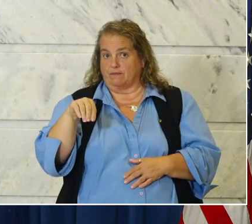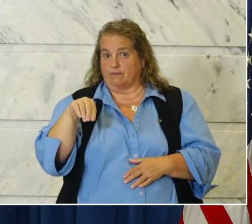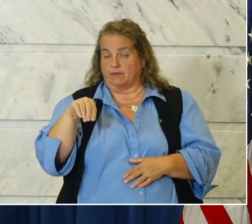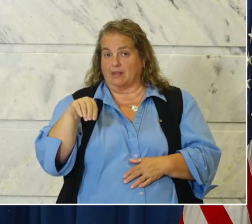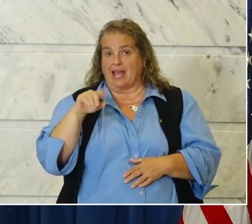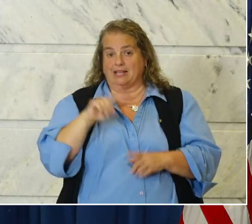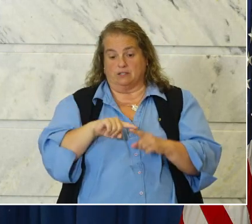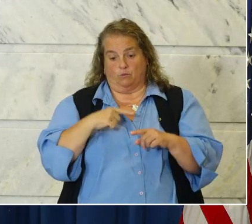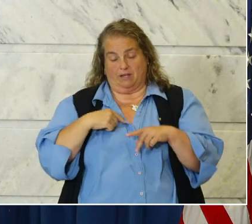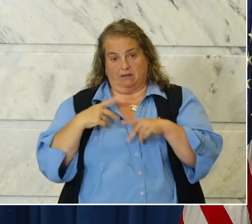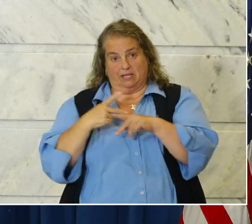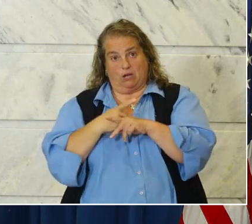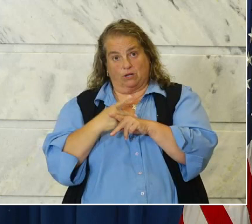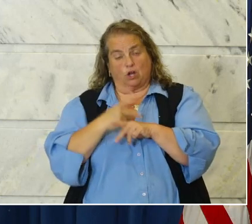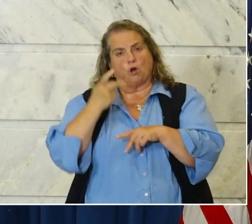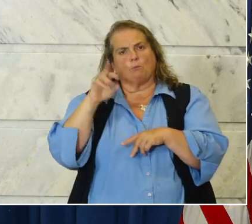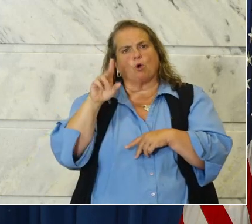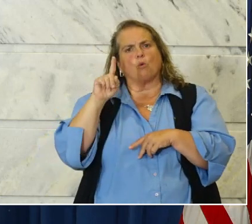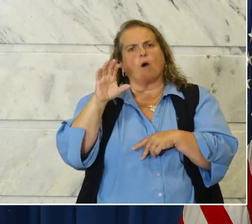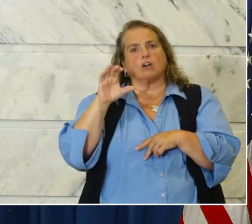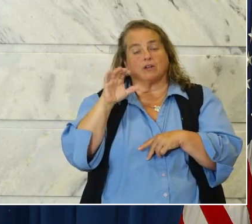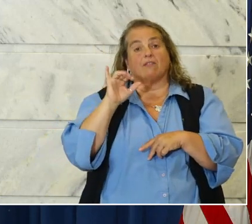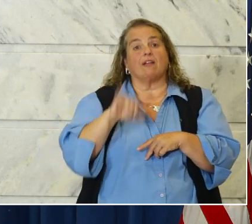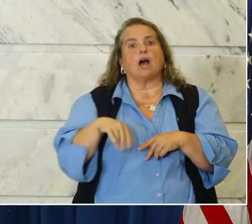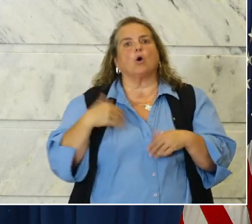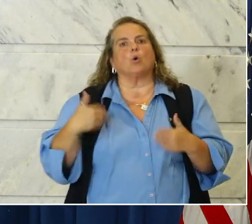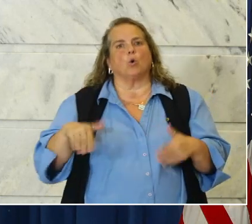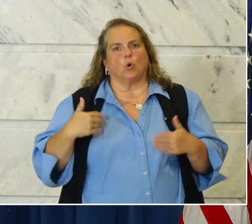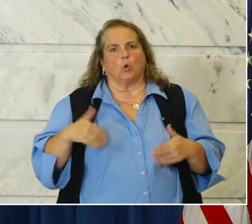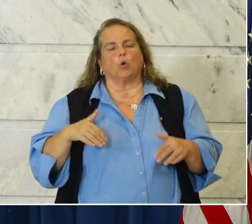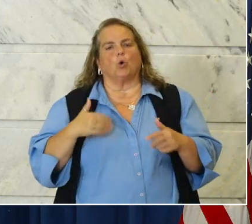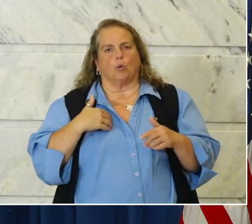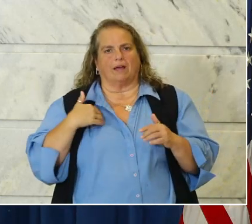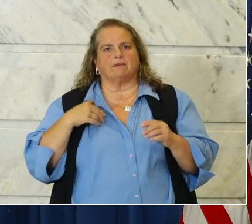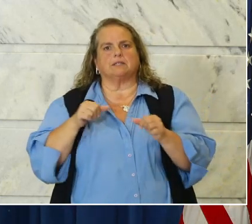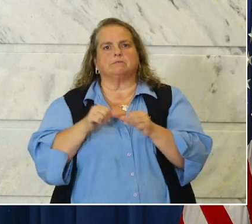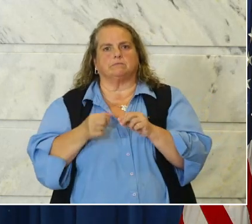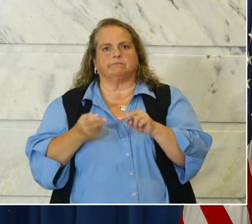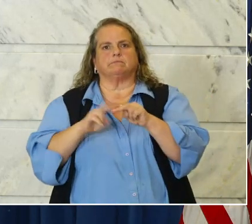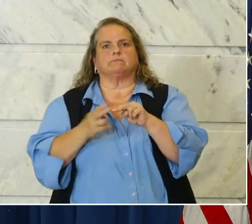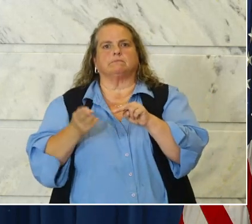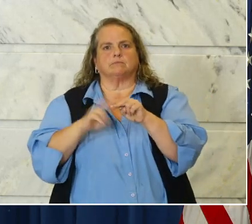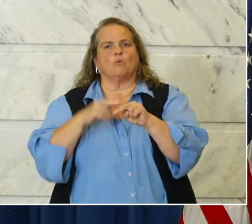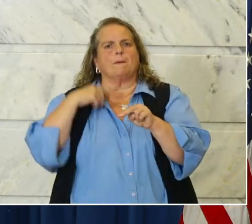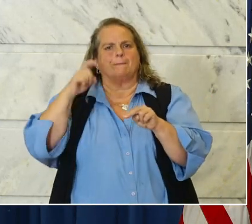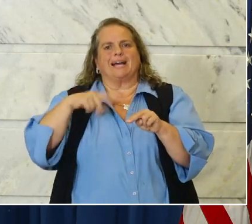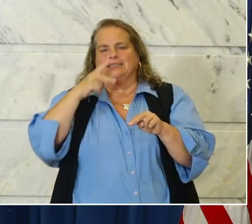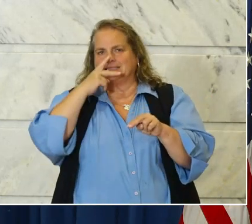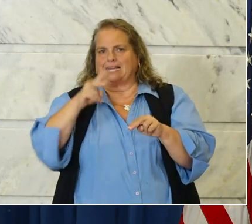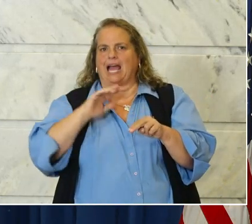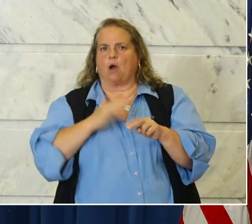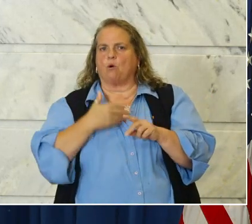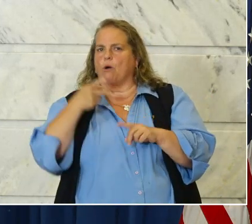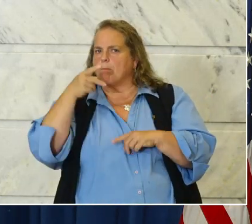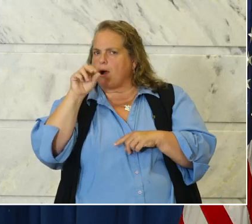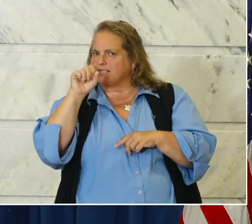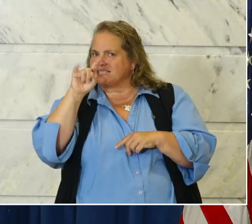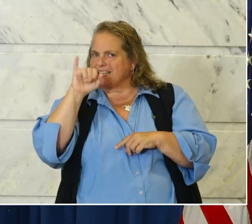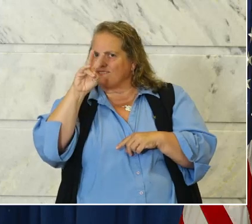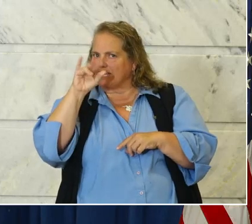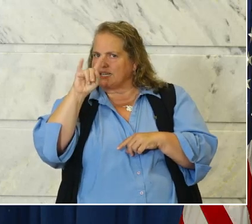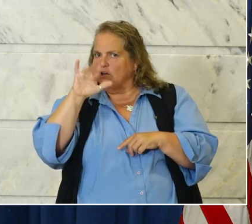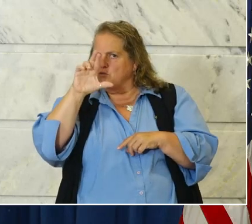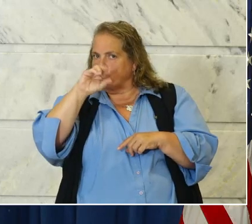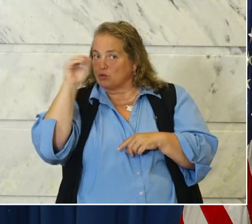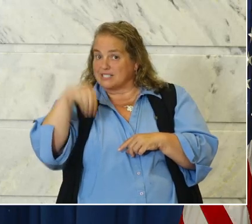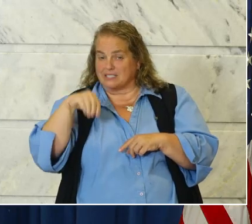we calculate that, there has been a steady increase over time. We have got to see that start coming down. Total number of